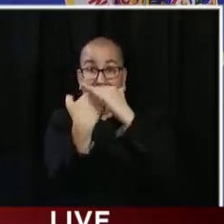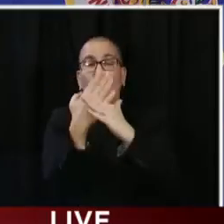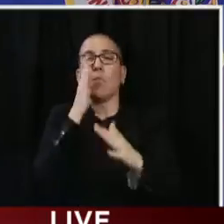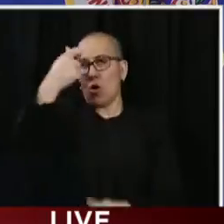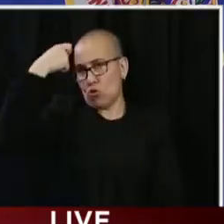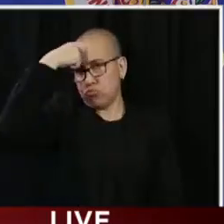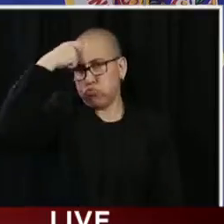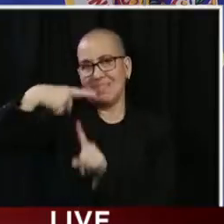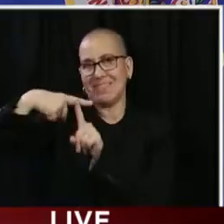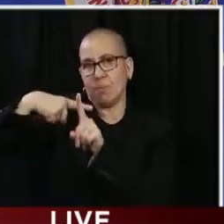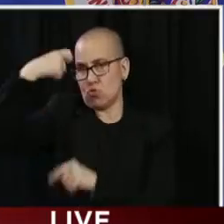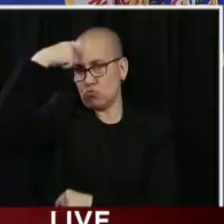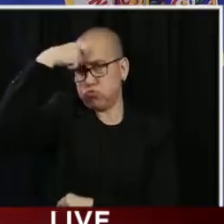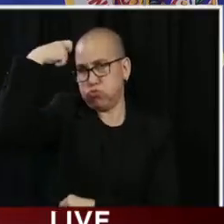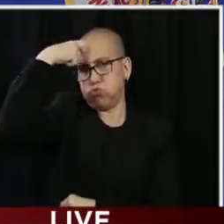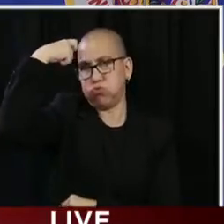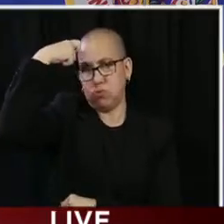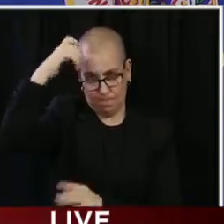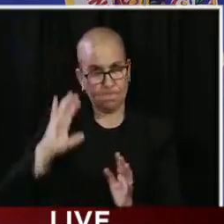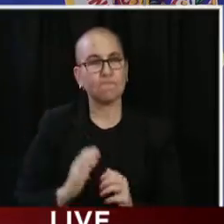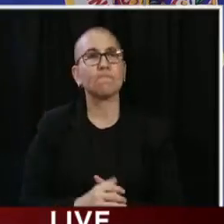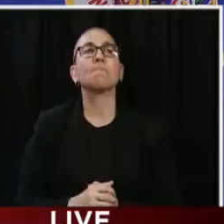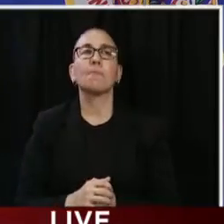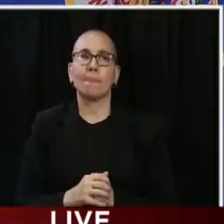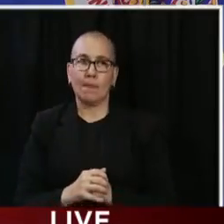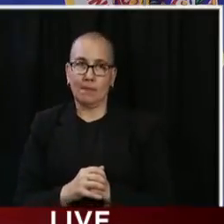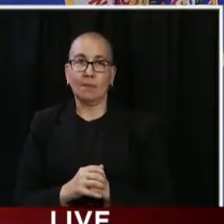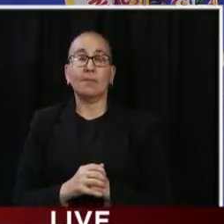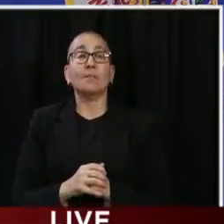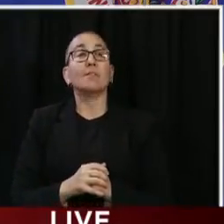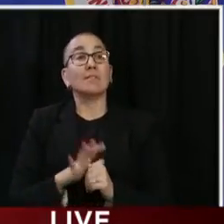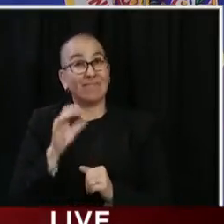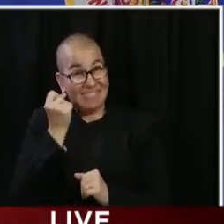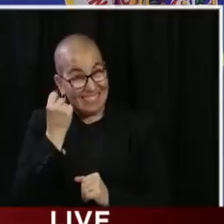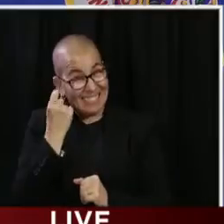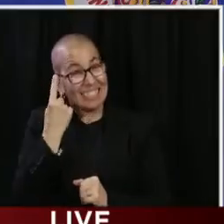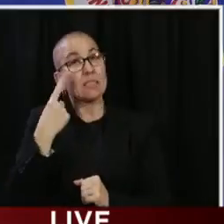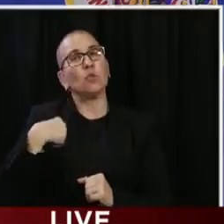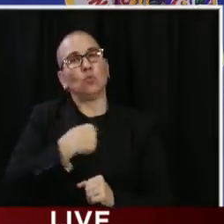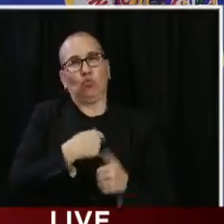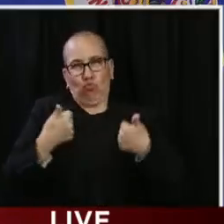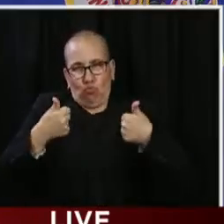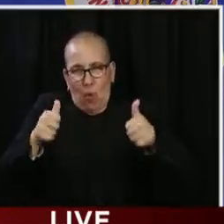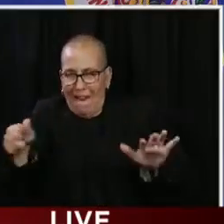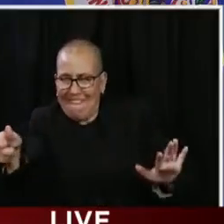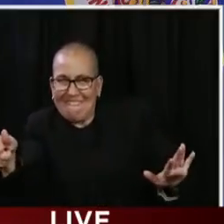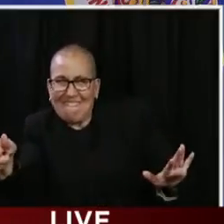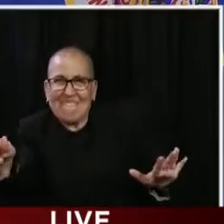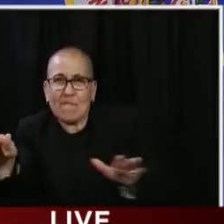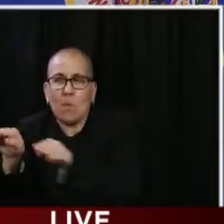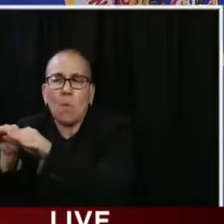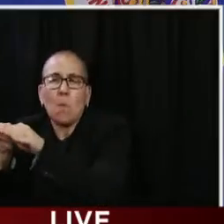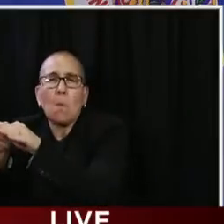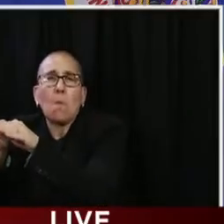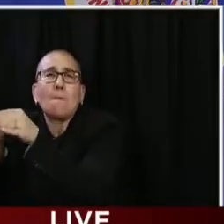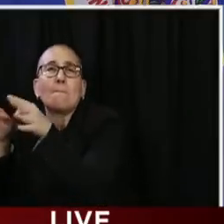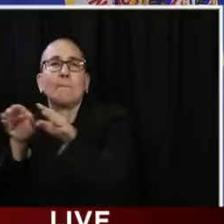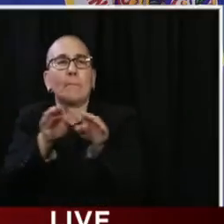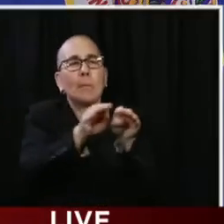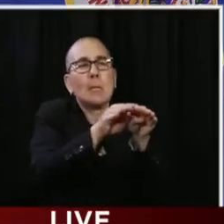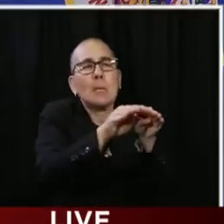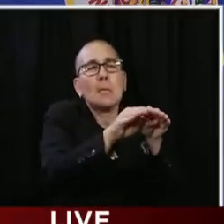day. I said we're prepared to turn the dial back. Once again, Jan will talk to you about this. If we hit those hospital capacity numbers,